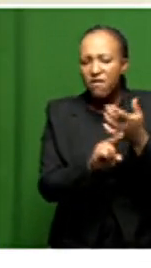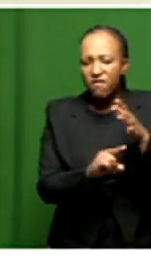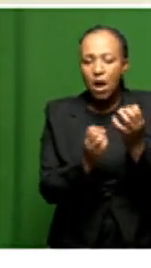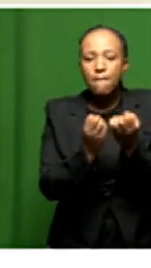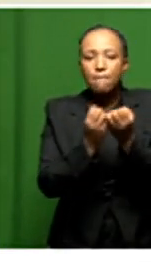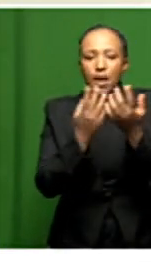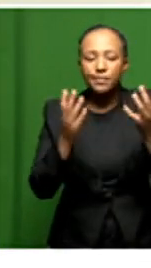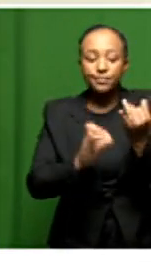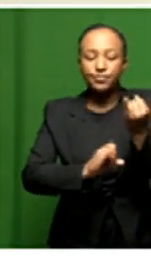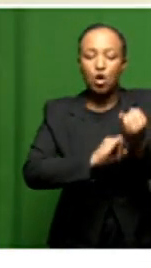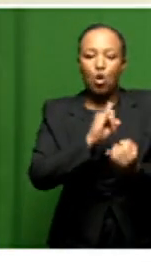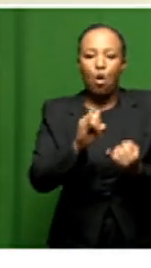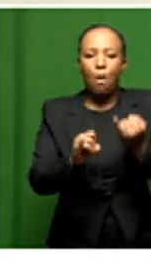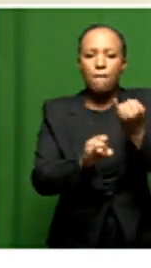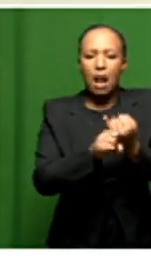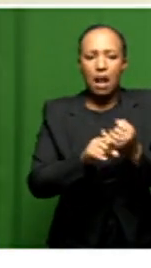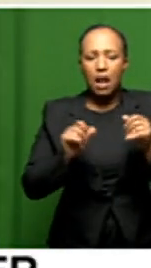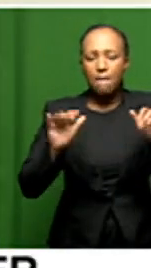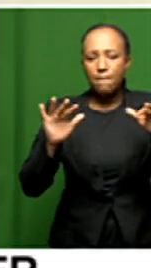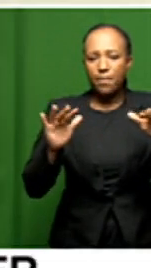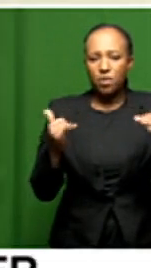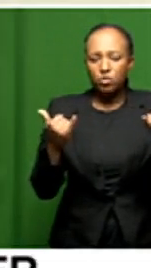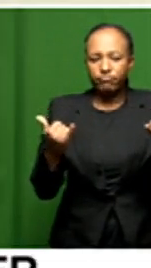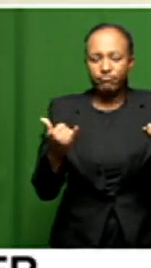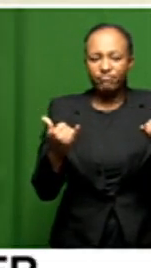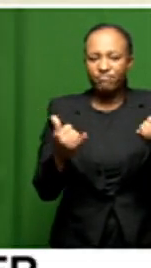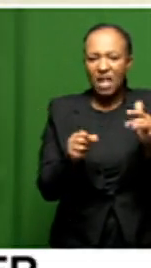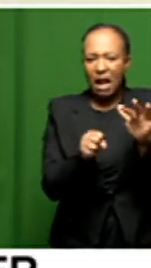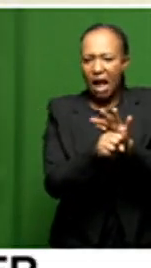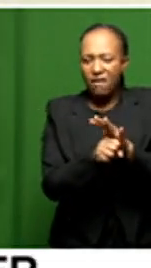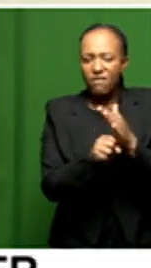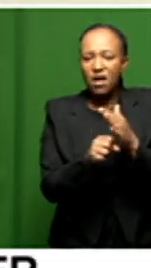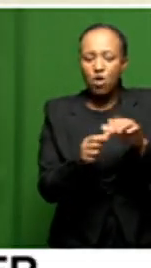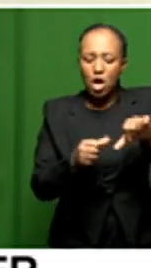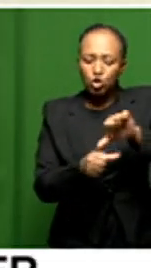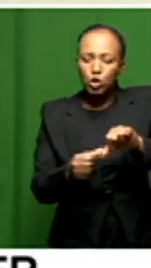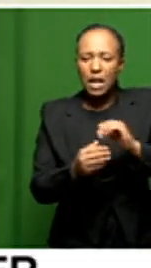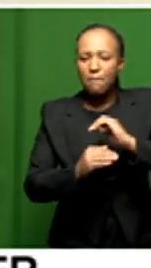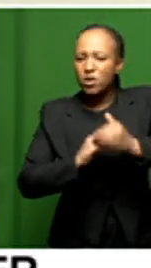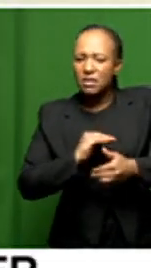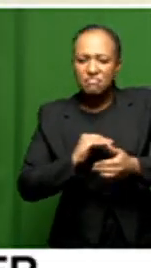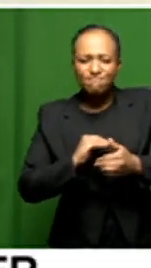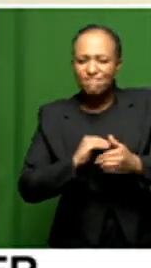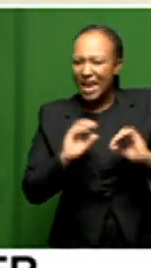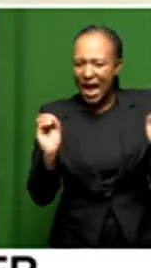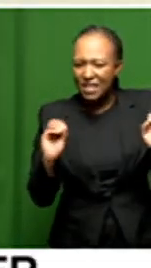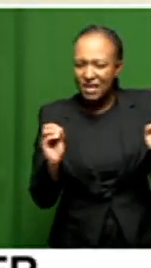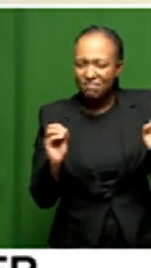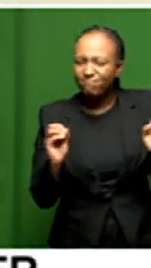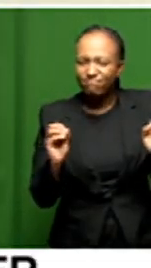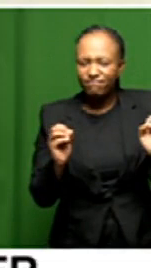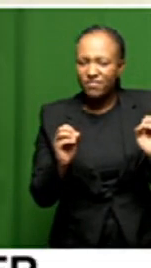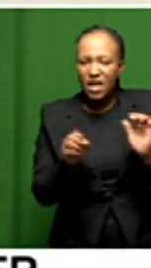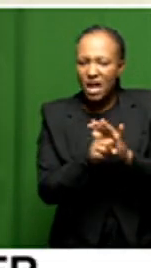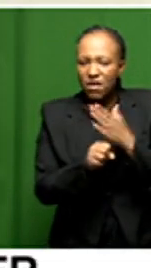majority of the global population today is not covered by social protection of any type whatsoever. That